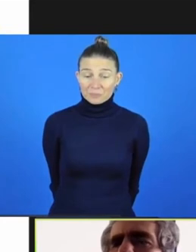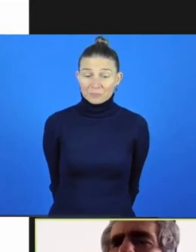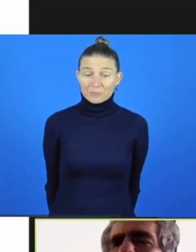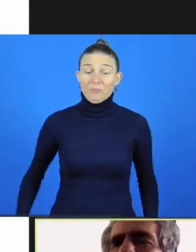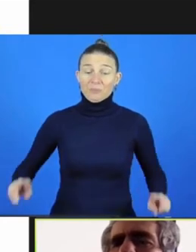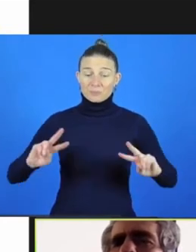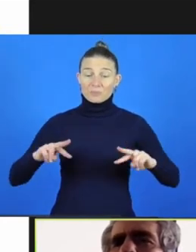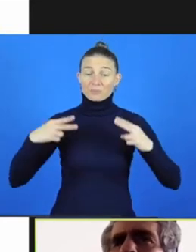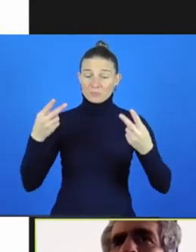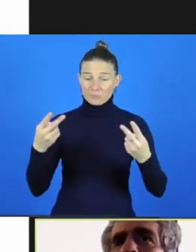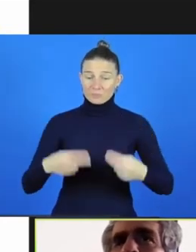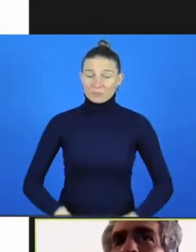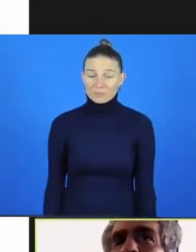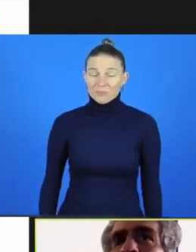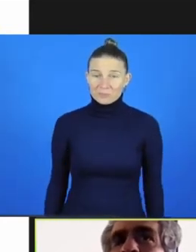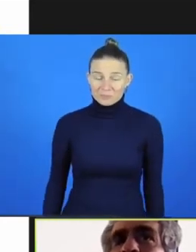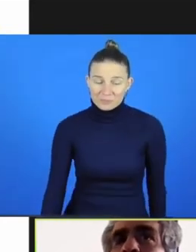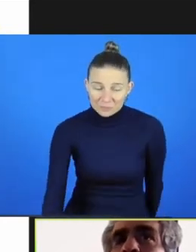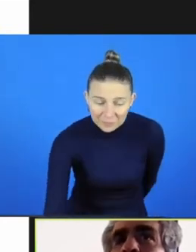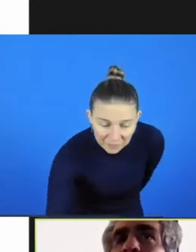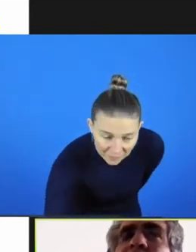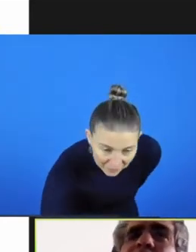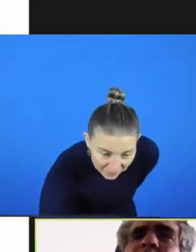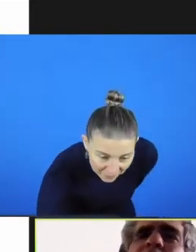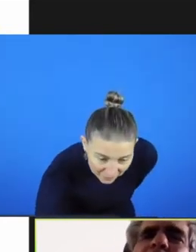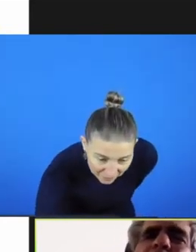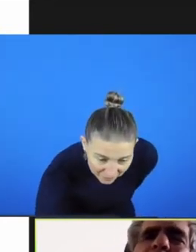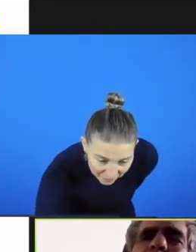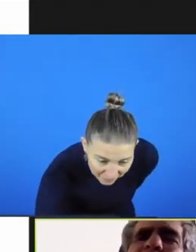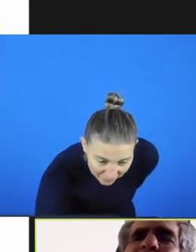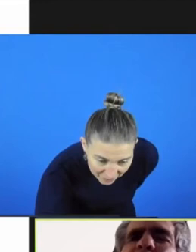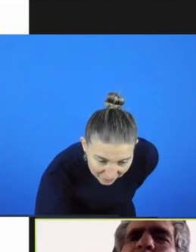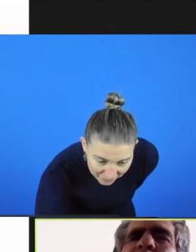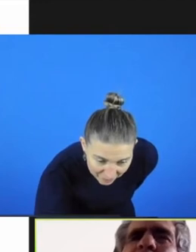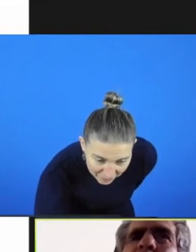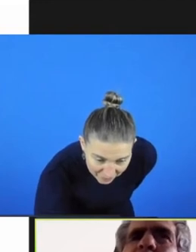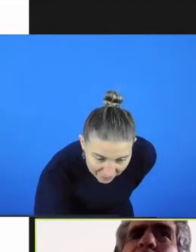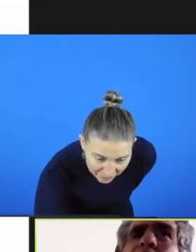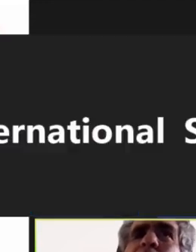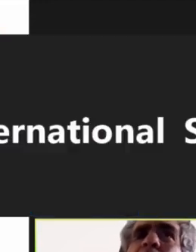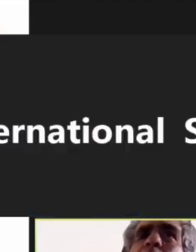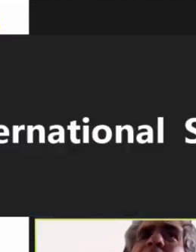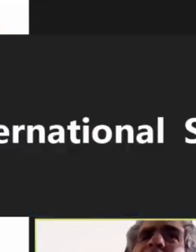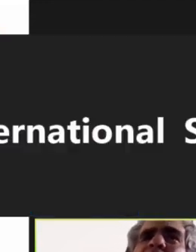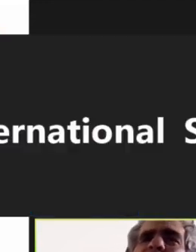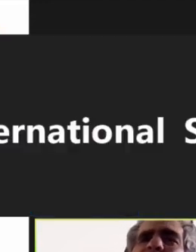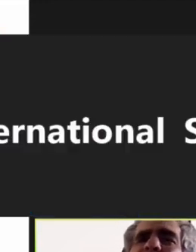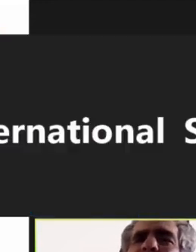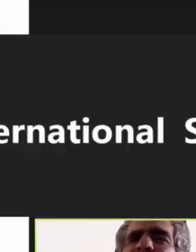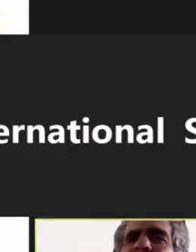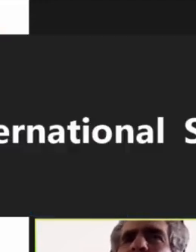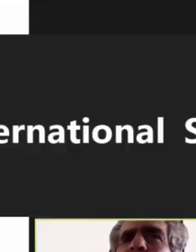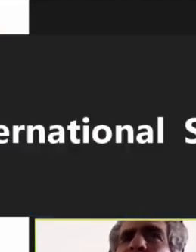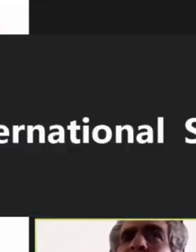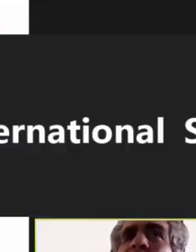You will know that culturally, we've got a way to go. Even in places where we like to think of as rich nations,